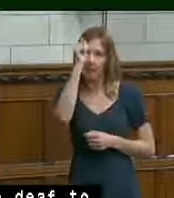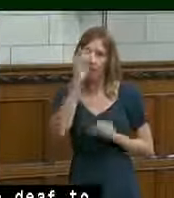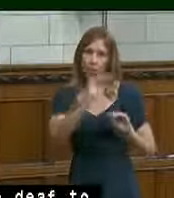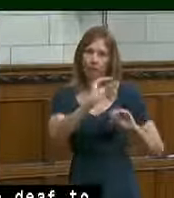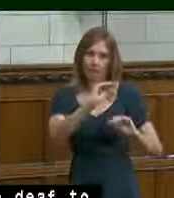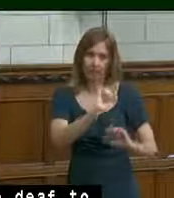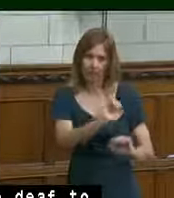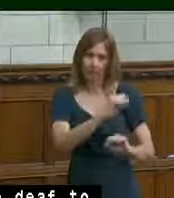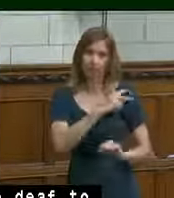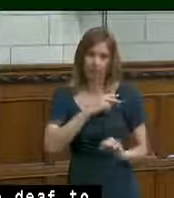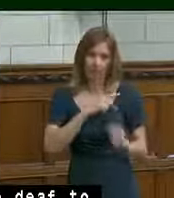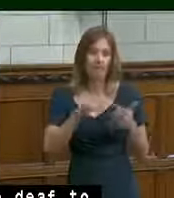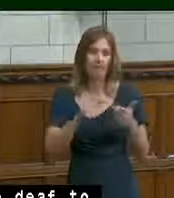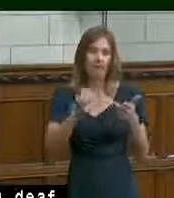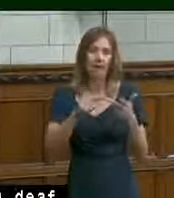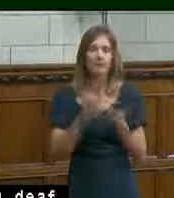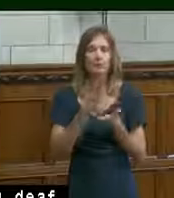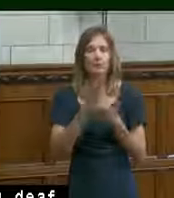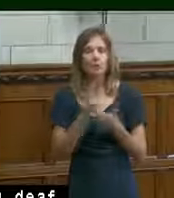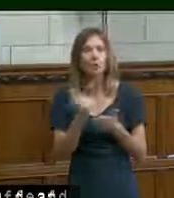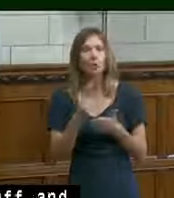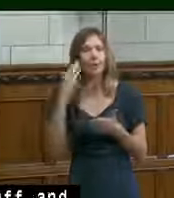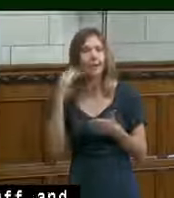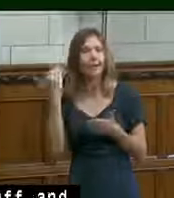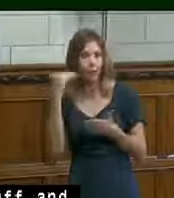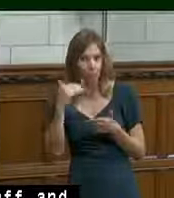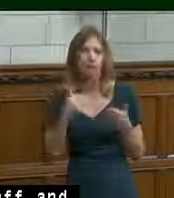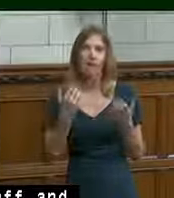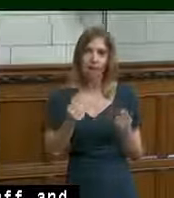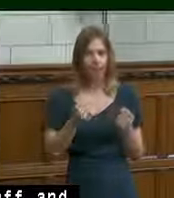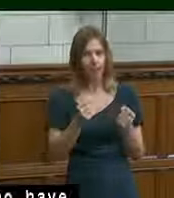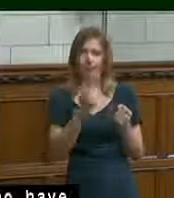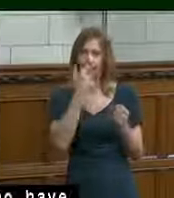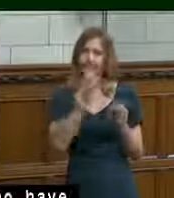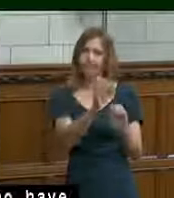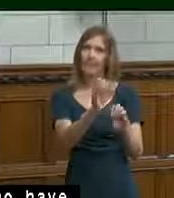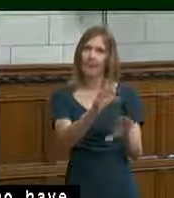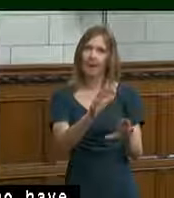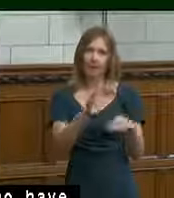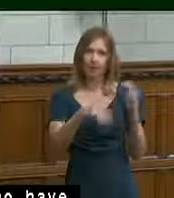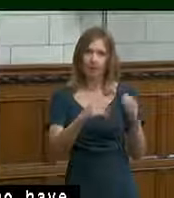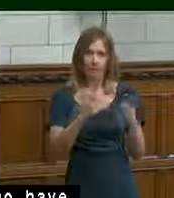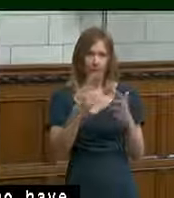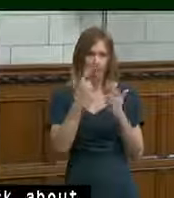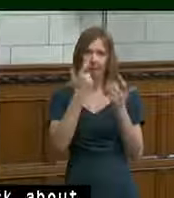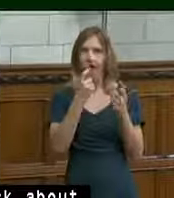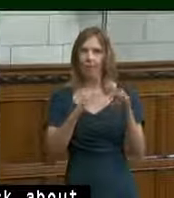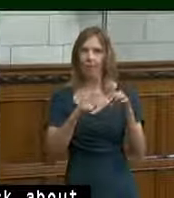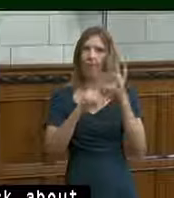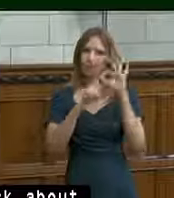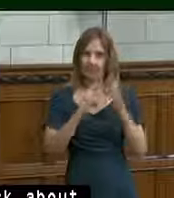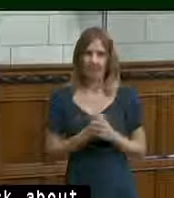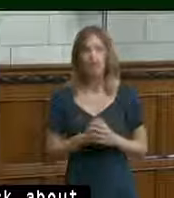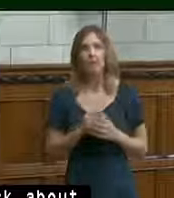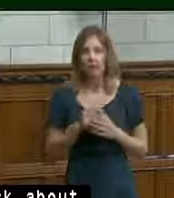ensuring people who have hearing loss leave feedback about the quality of their care. They list troubling statistics about the